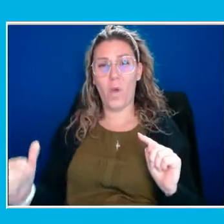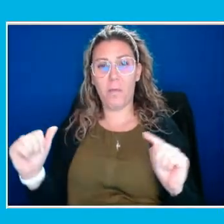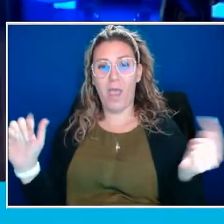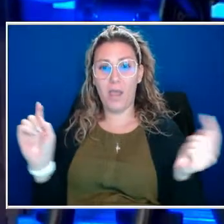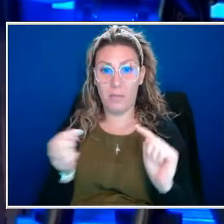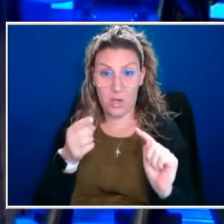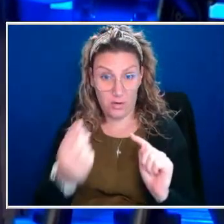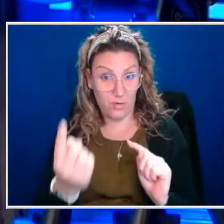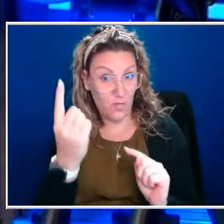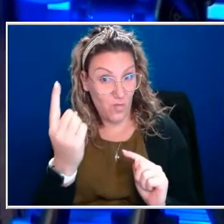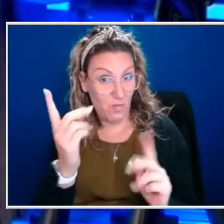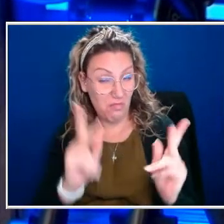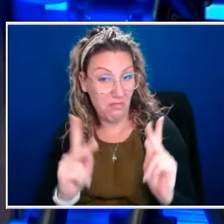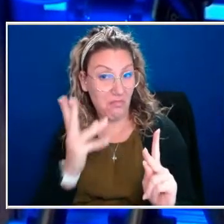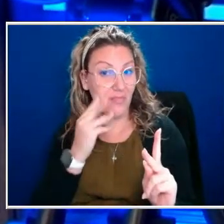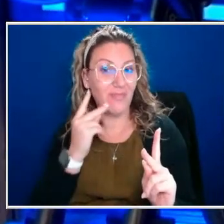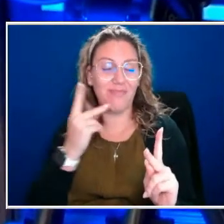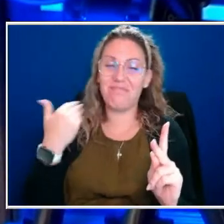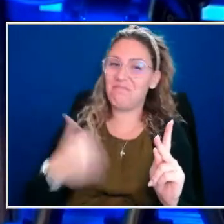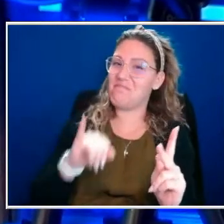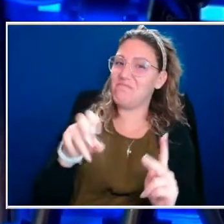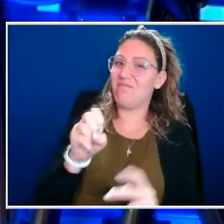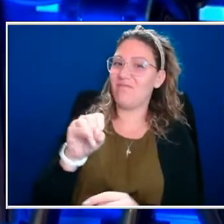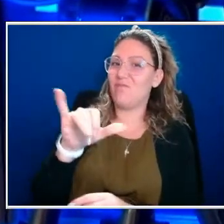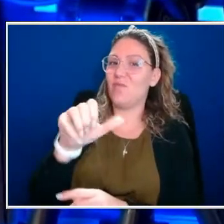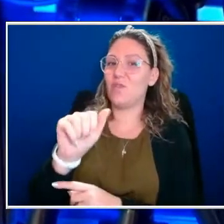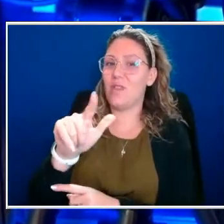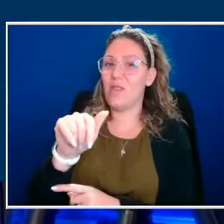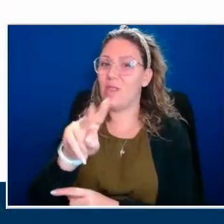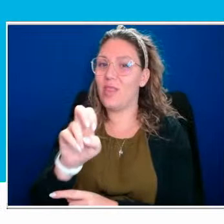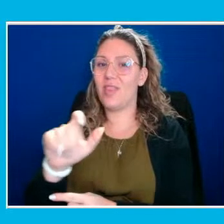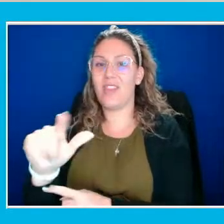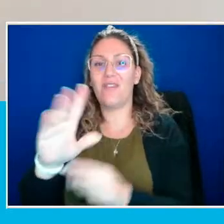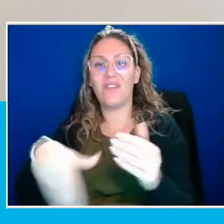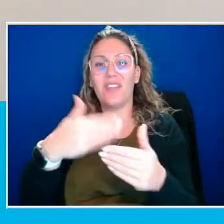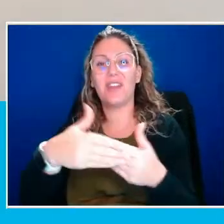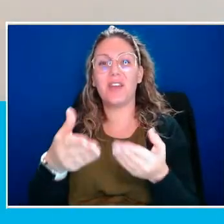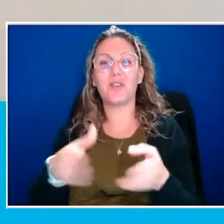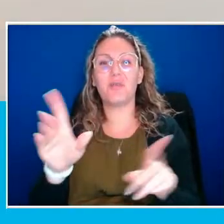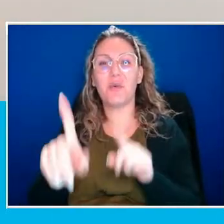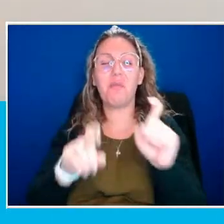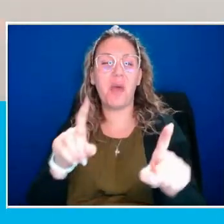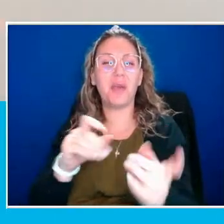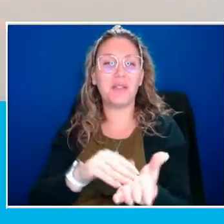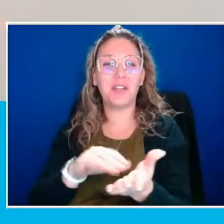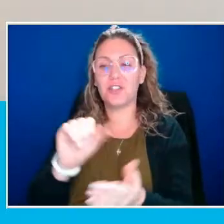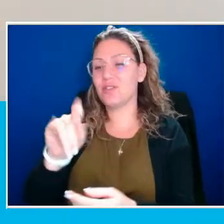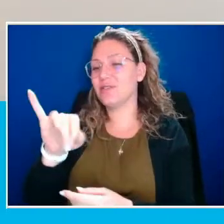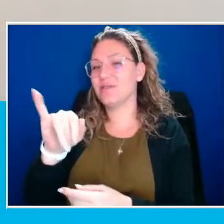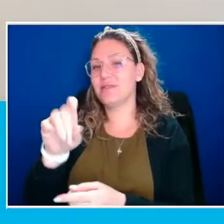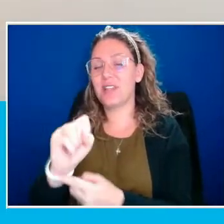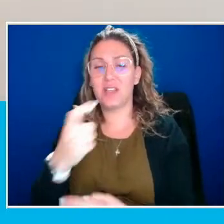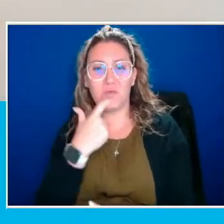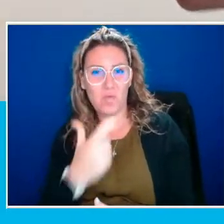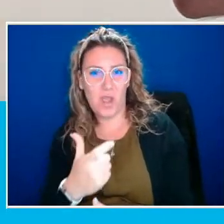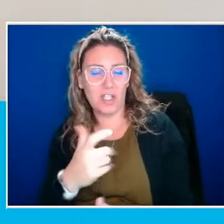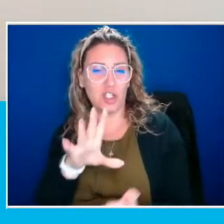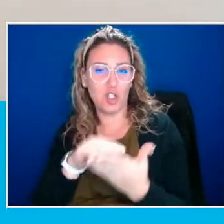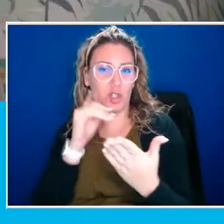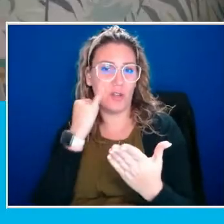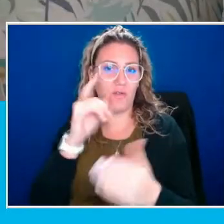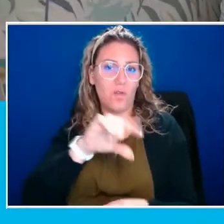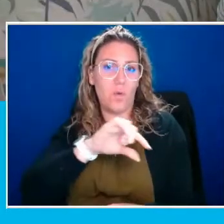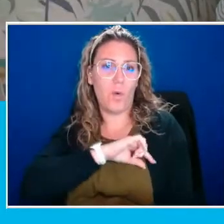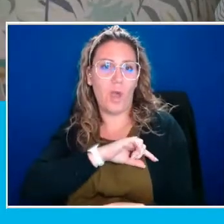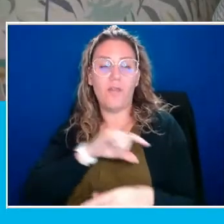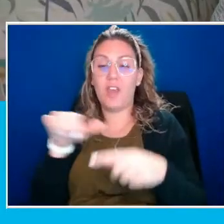them? I'm Jessica Lovell, coming up on the next Open Mics with Dr. Stites. Watch to learn if you qualify as a trial